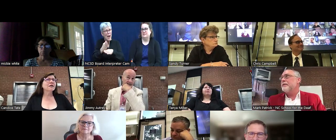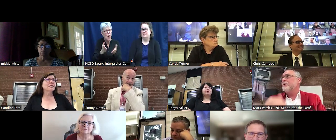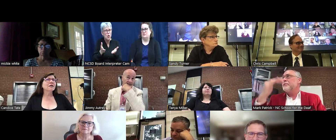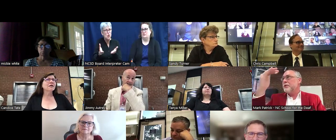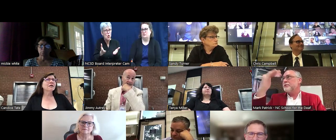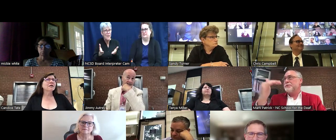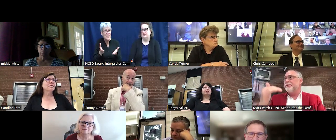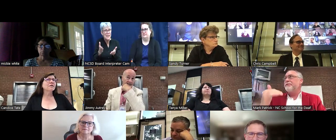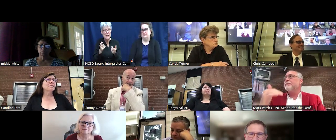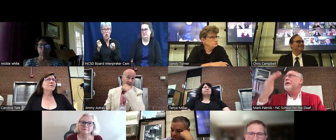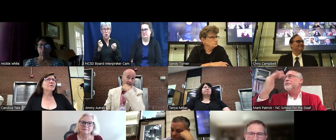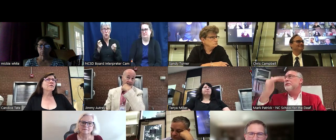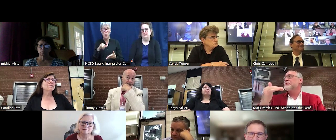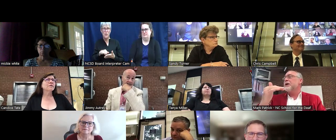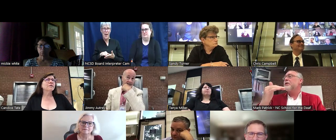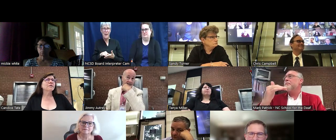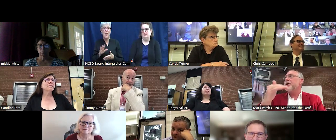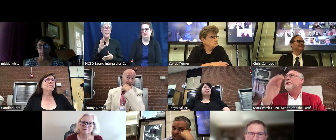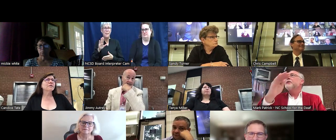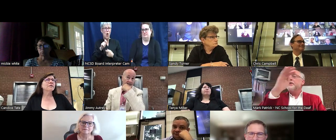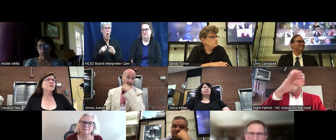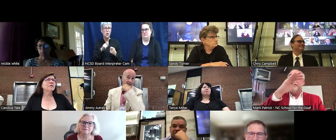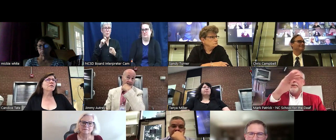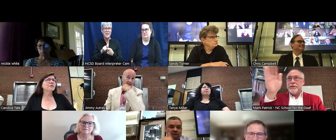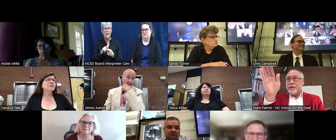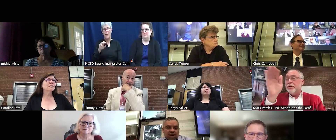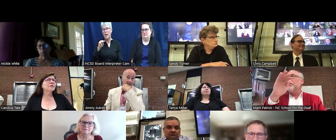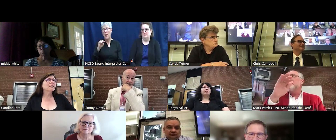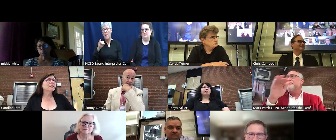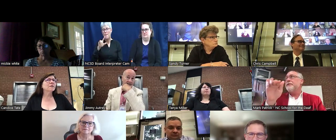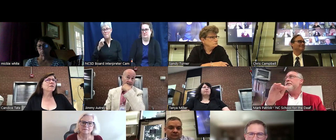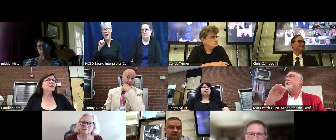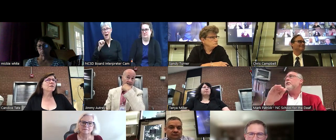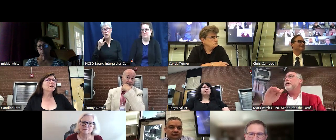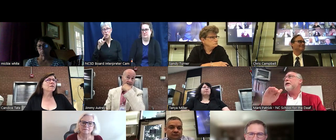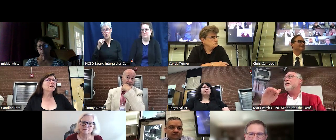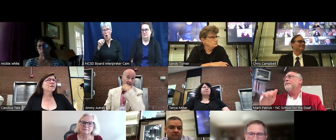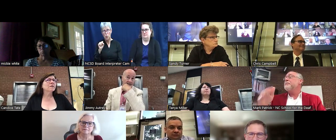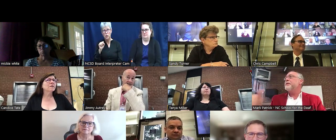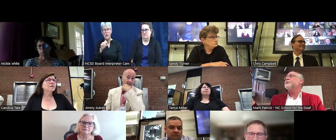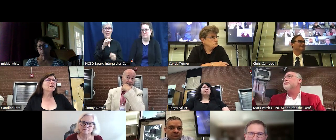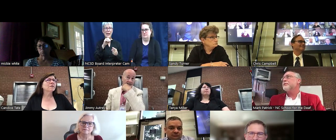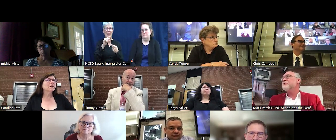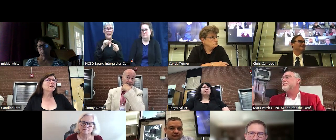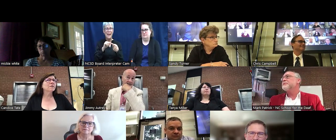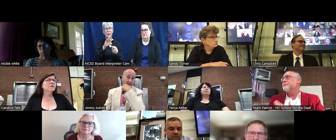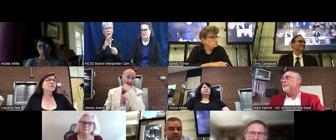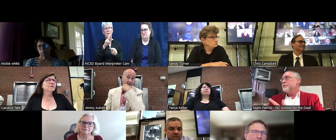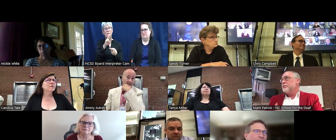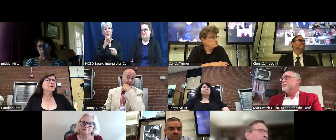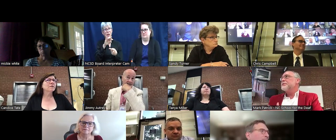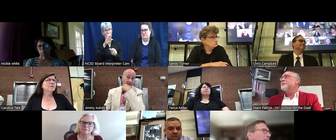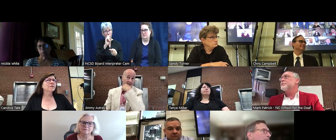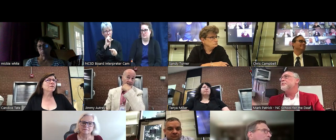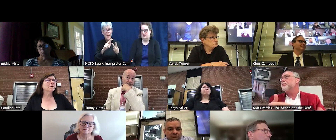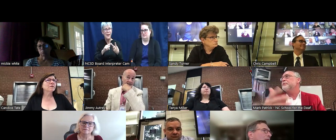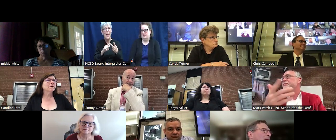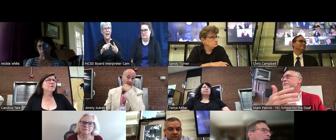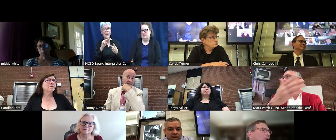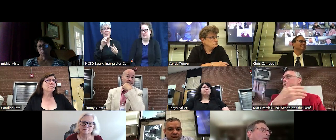that, and there are specific milestones that are met in NeoGov, then Fiore, and then best shared services does